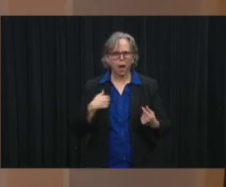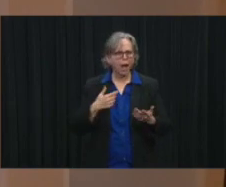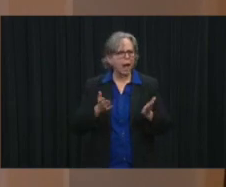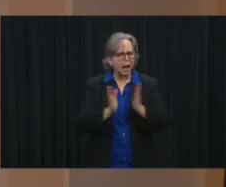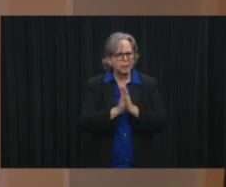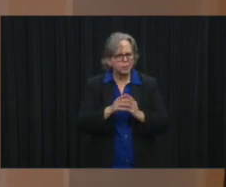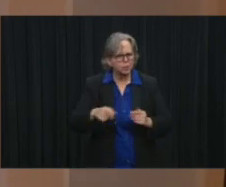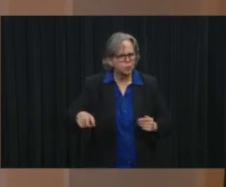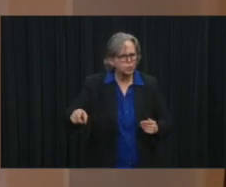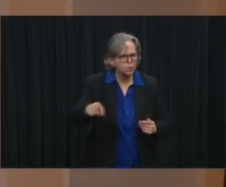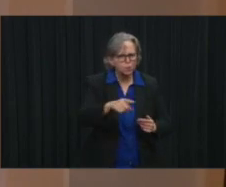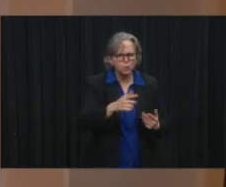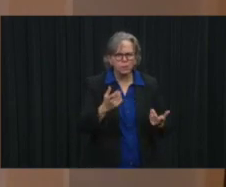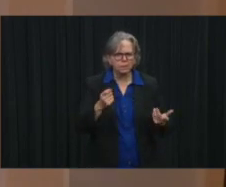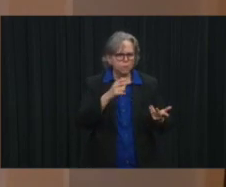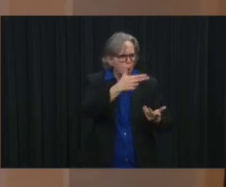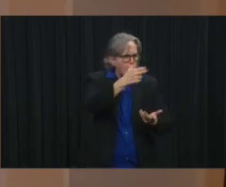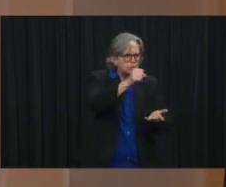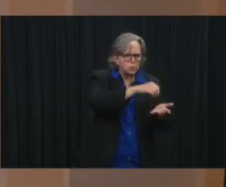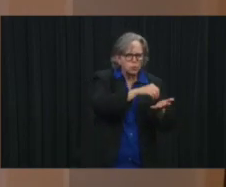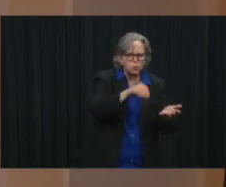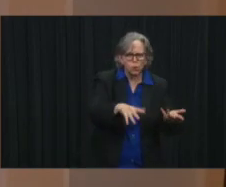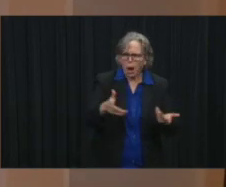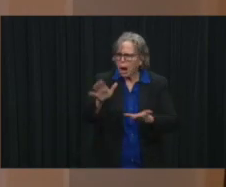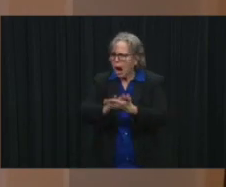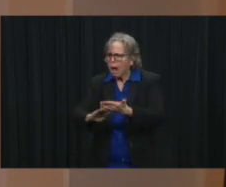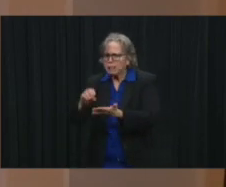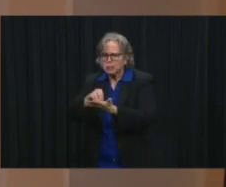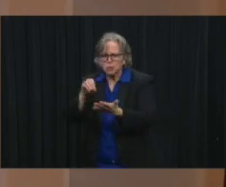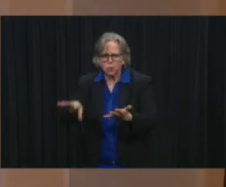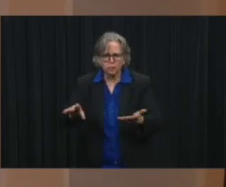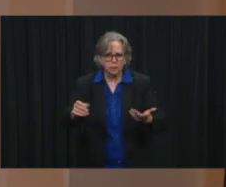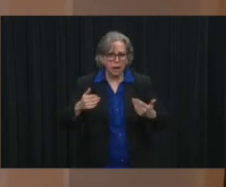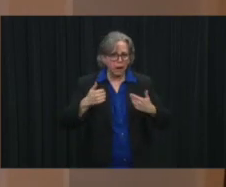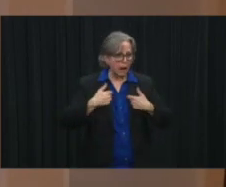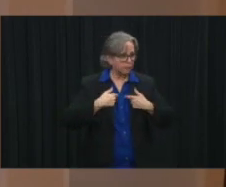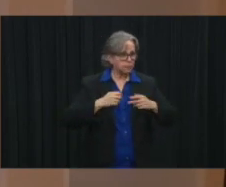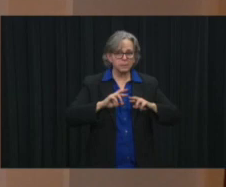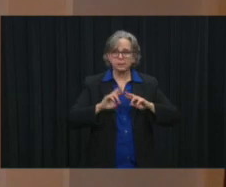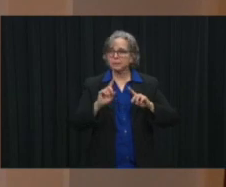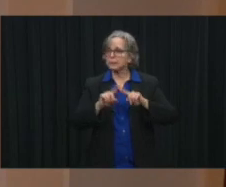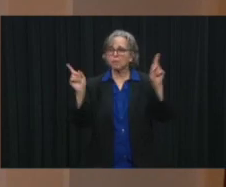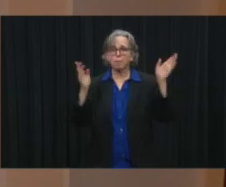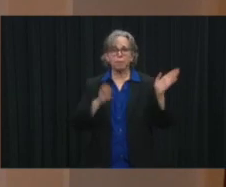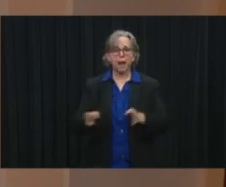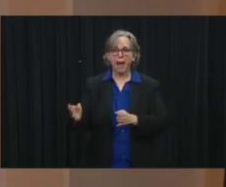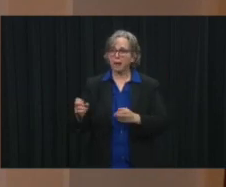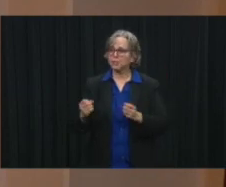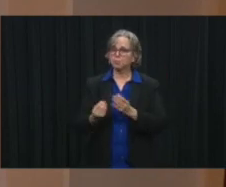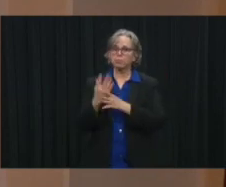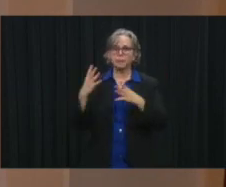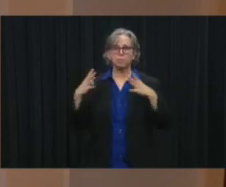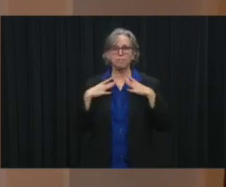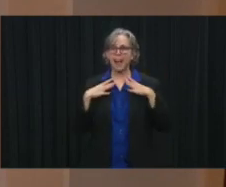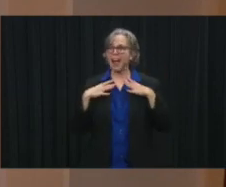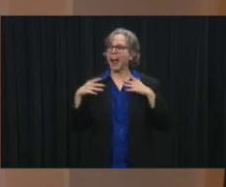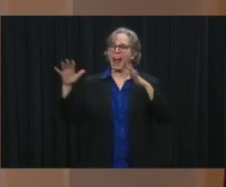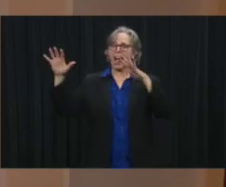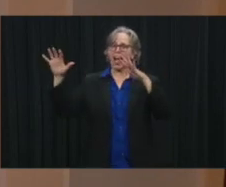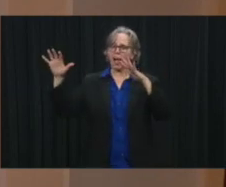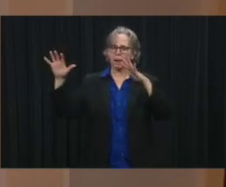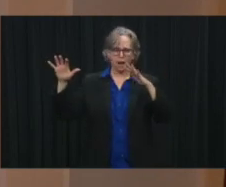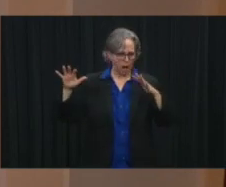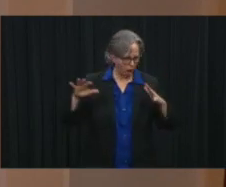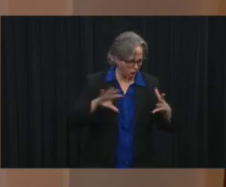had other plans, you had a completely different plan for the spring of 2020, and now you find yourself maybe with little to